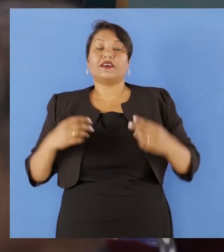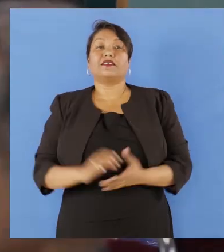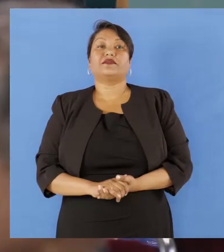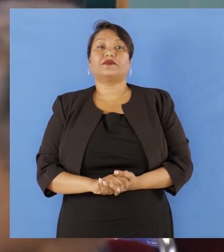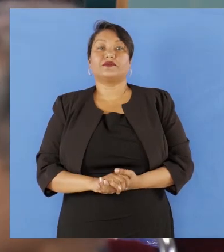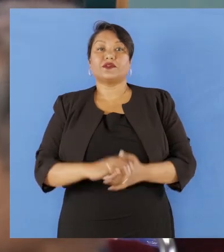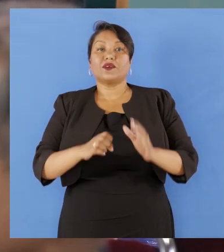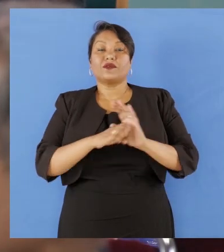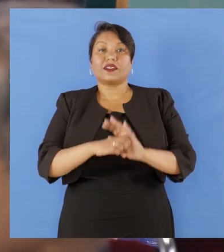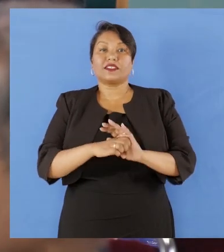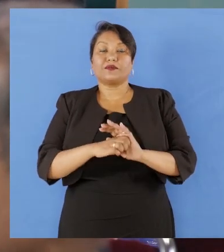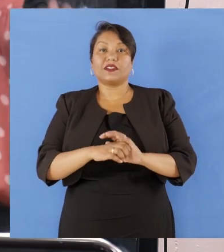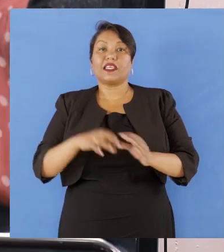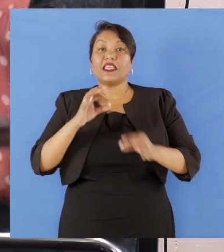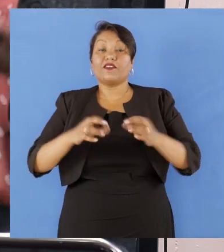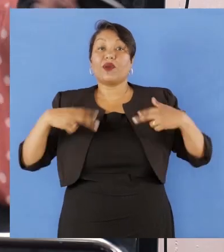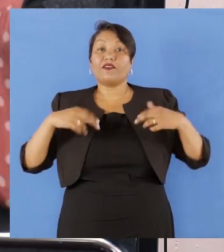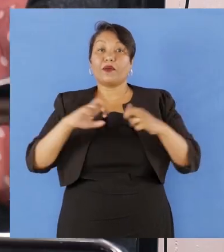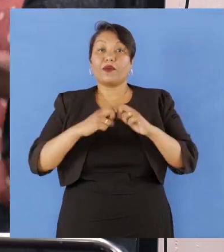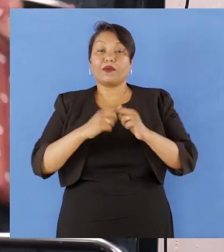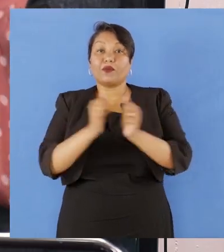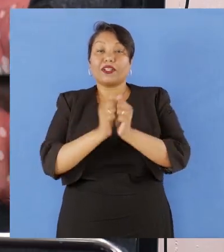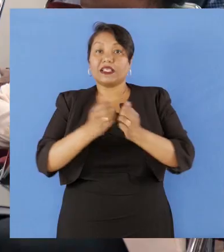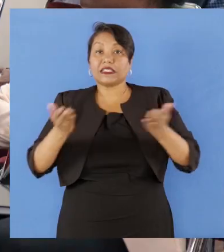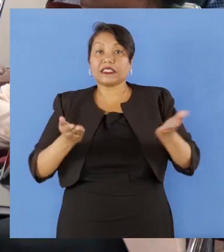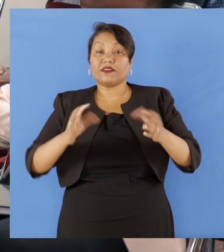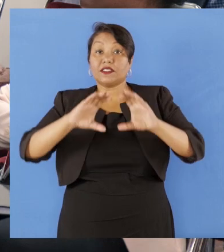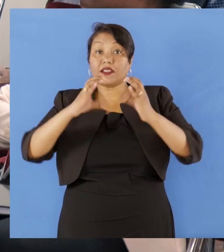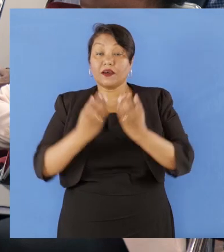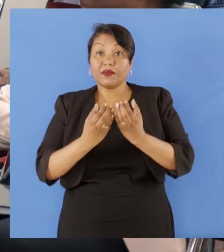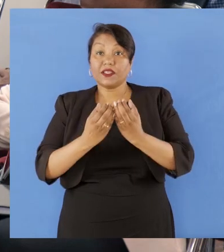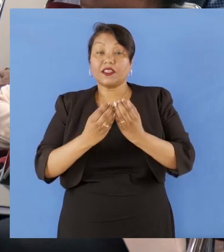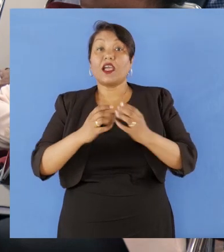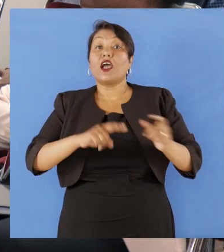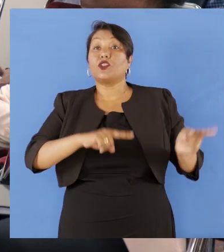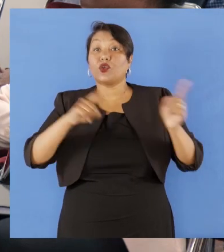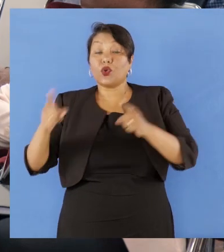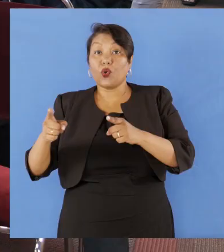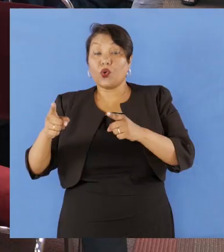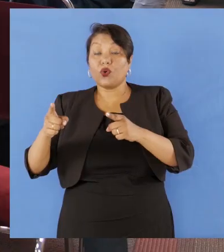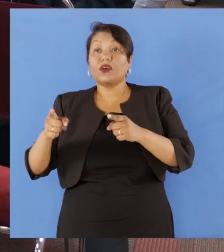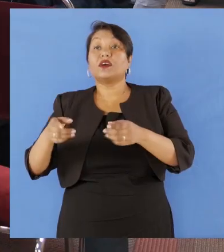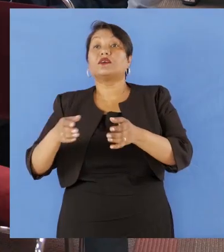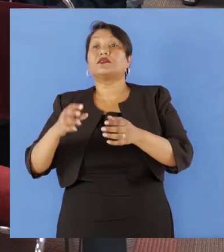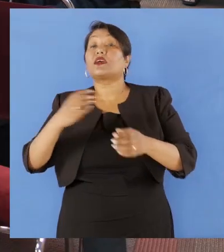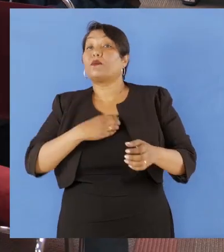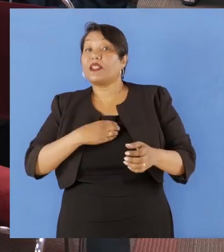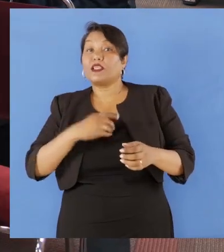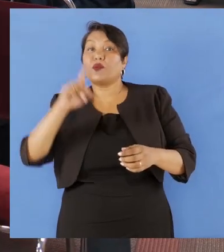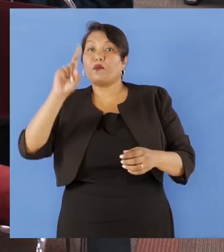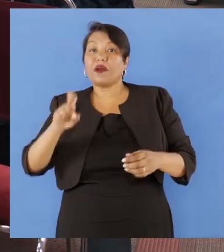Adding to the list of challenges outlined were questions from the audience where consumers sought out answers for their real-world